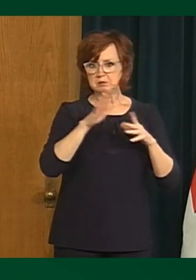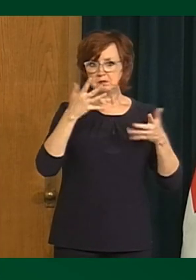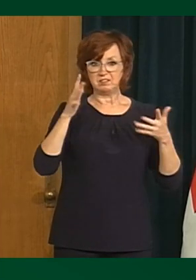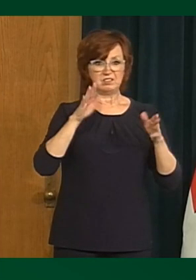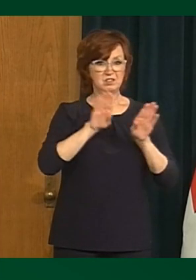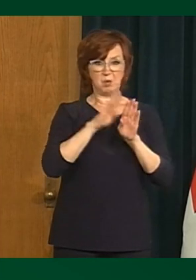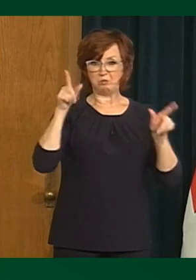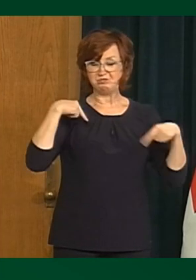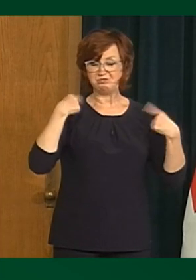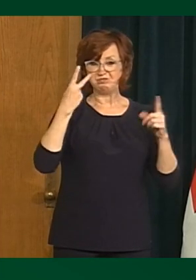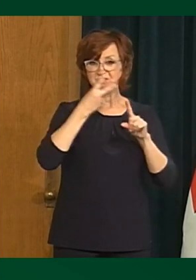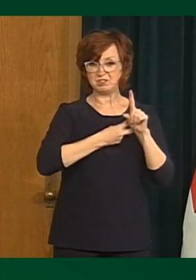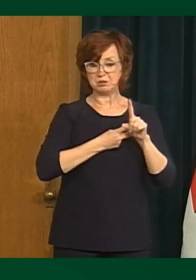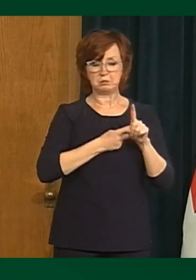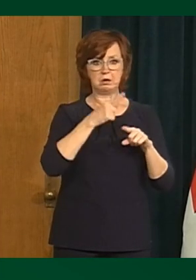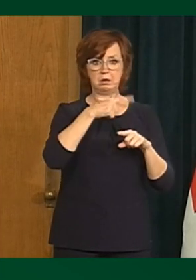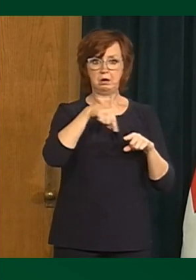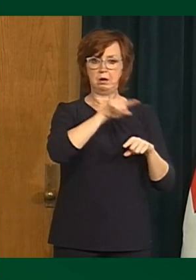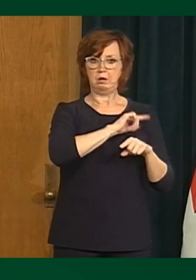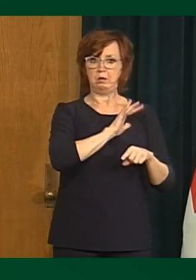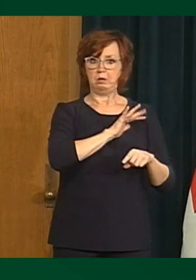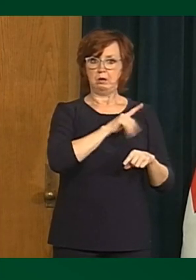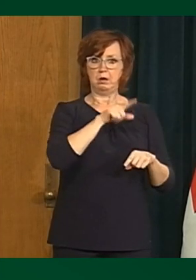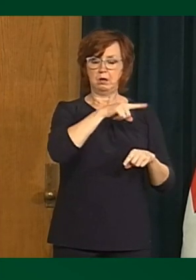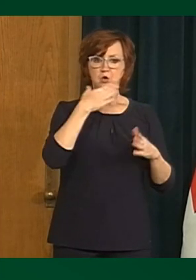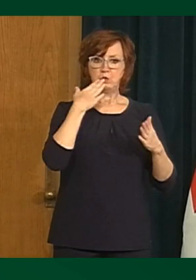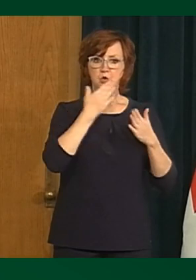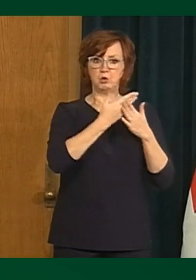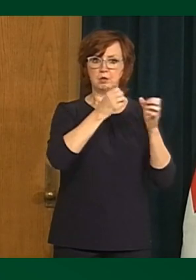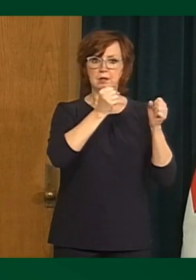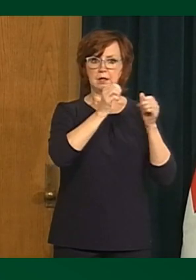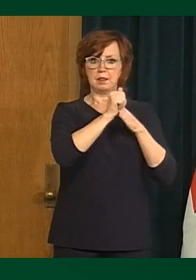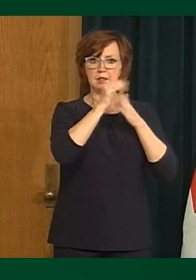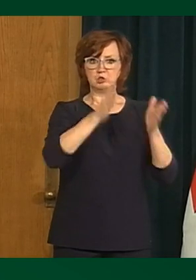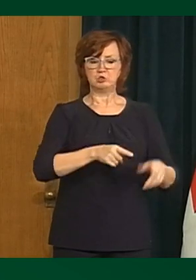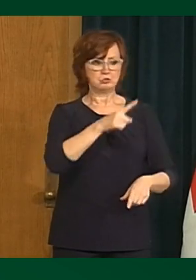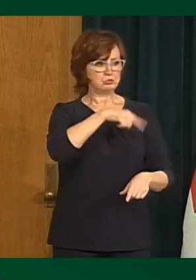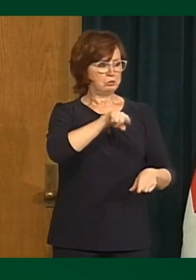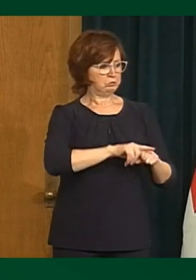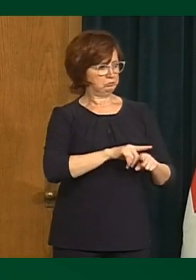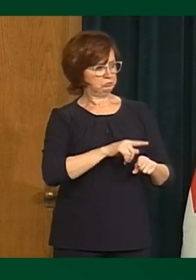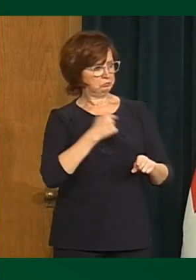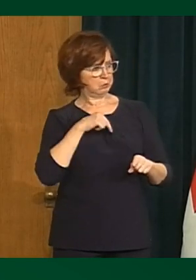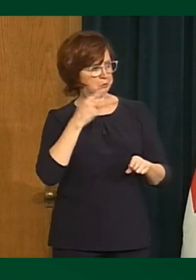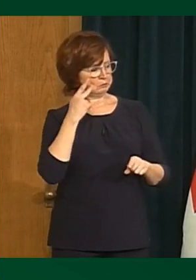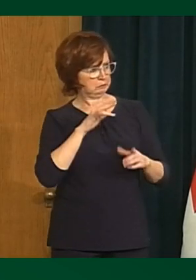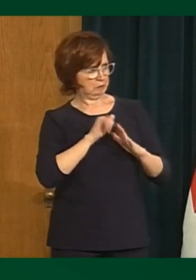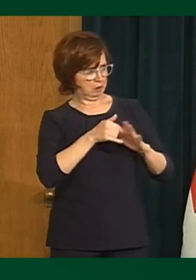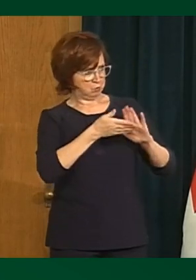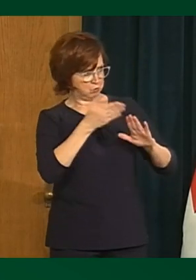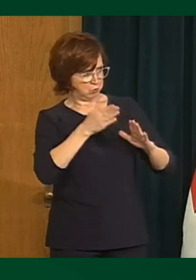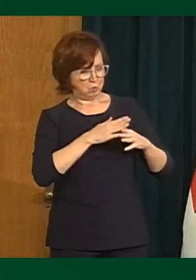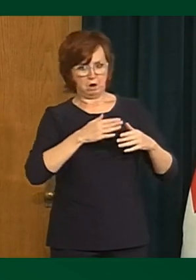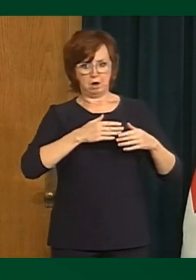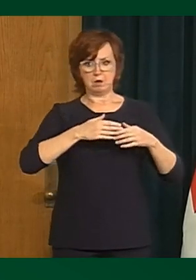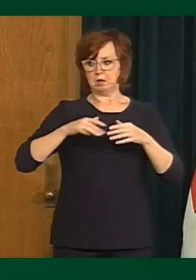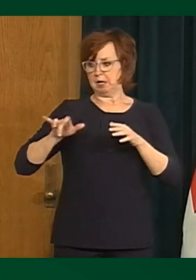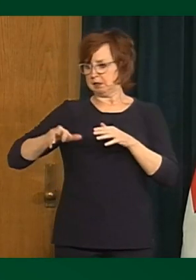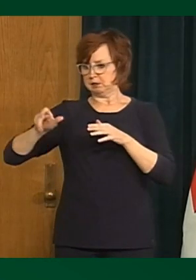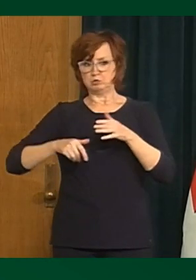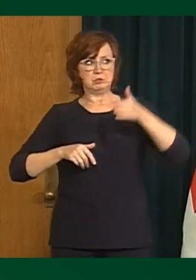this pandemic have really led the way on how to conduct retail business safely with plexiglass,